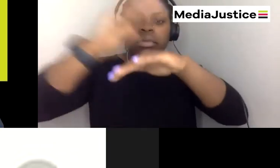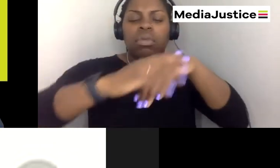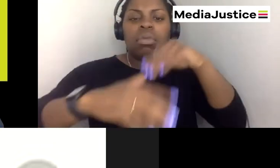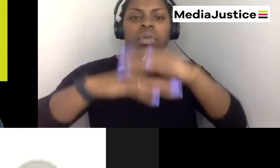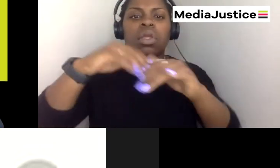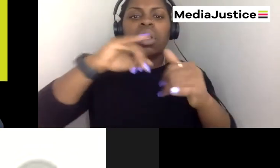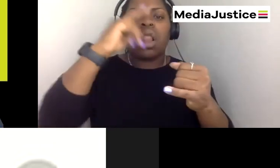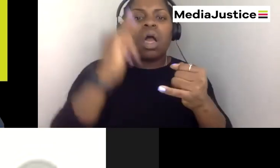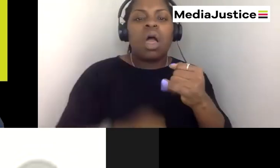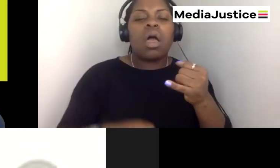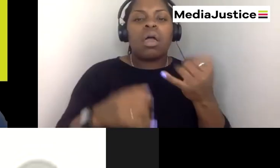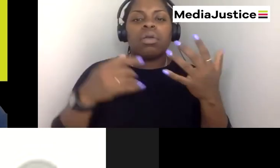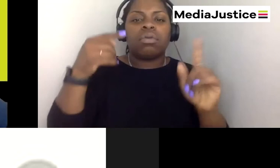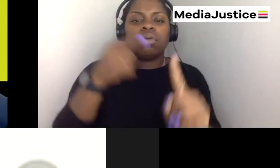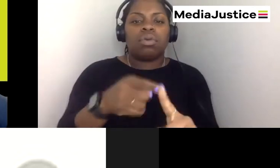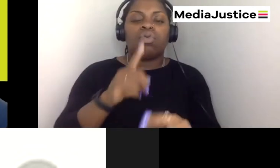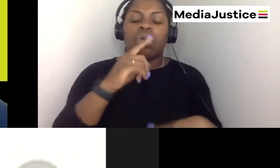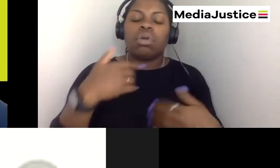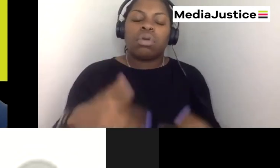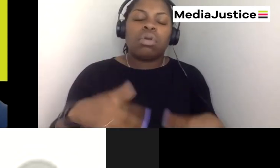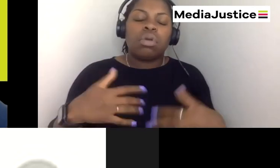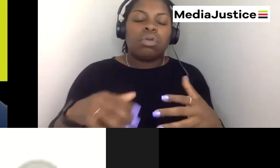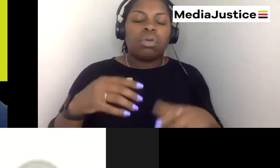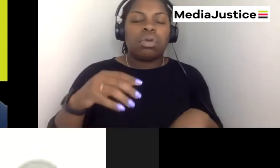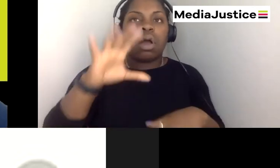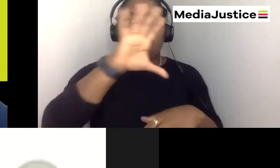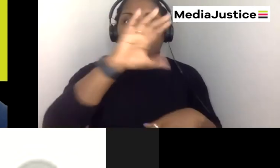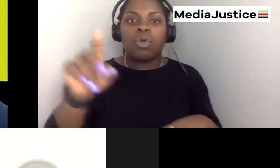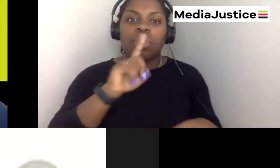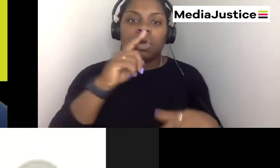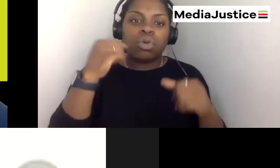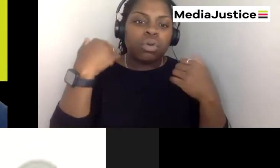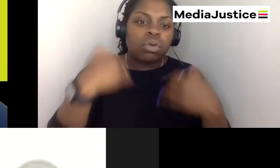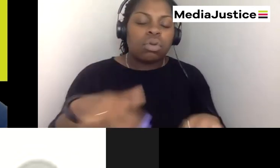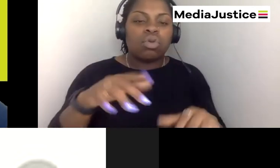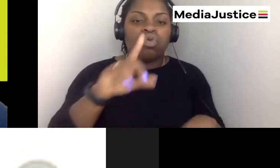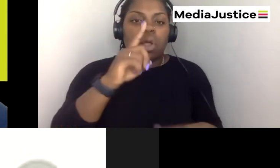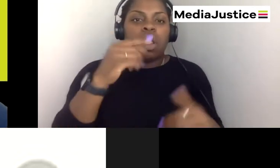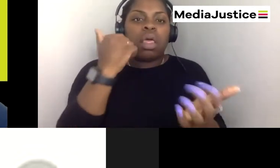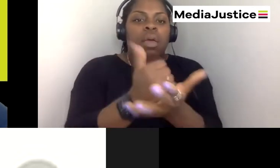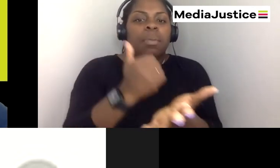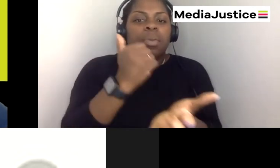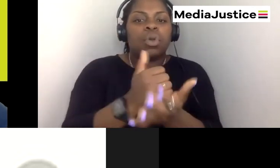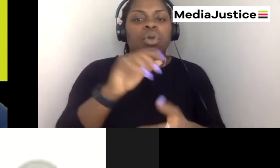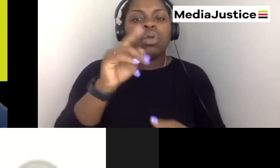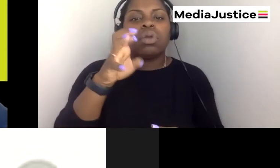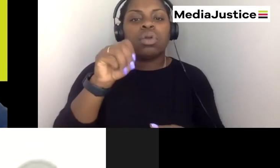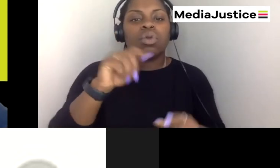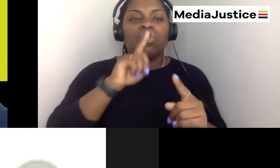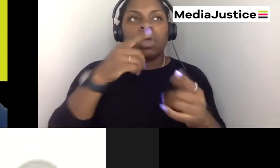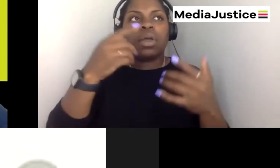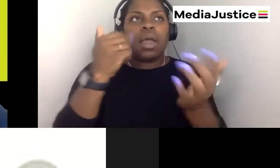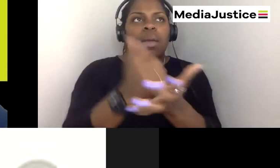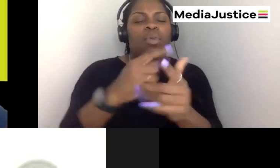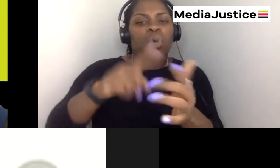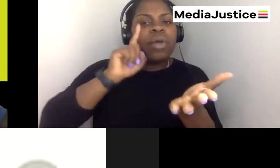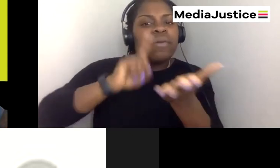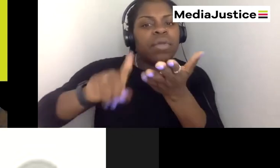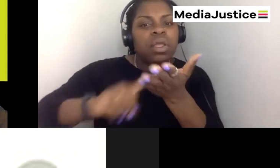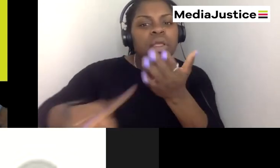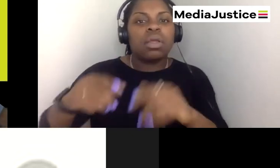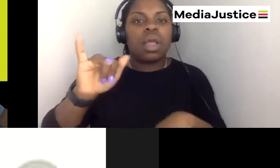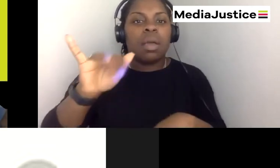notes on the companies are super helpful to see. Within our organization, we have something called Investigate, which looks at